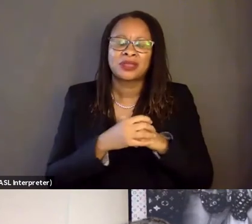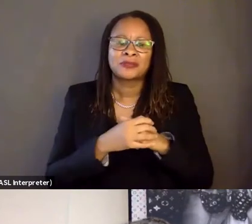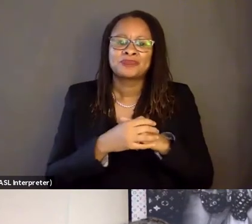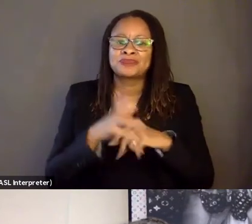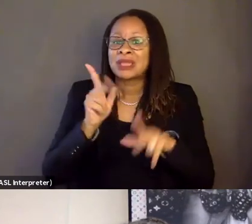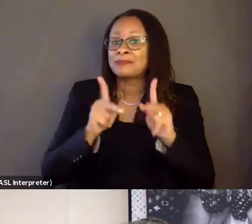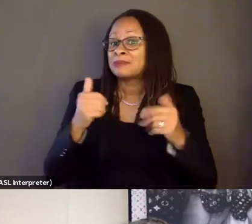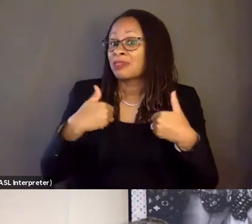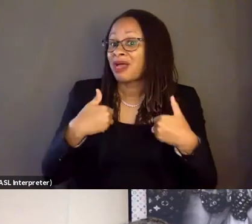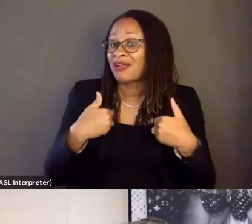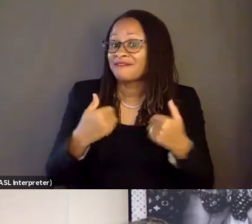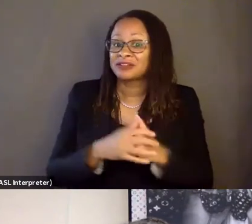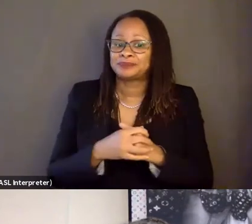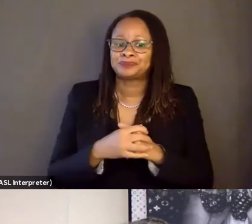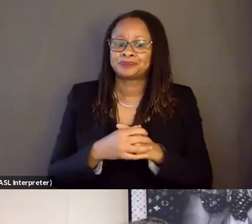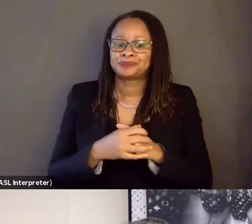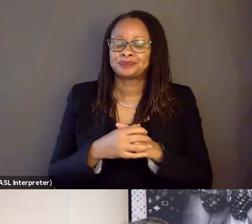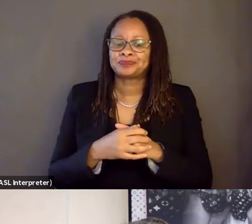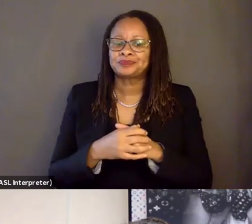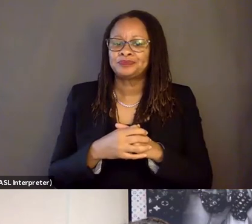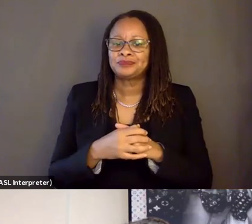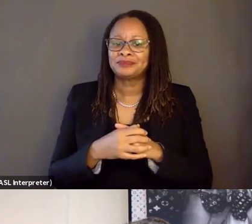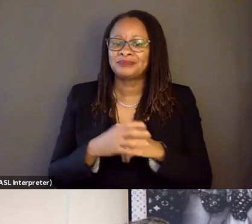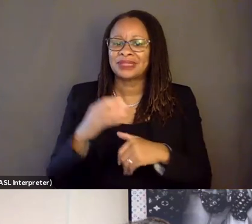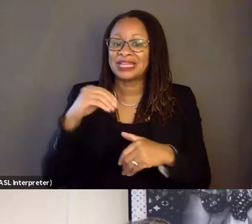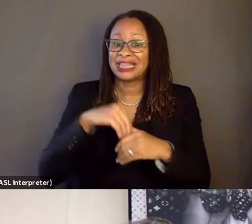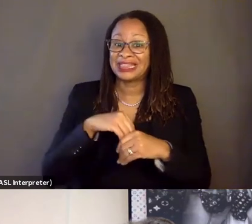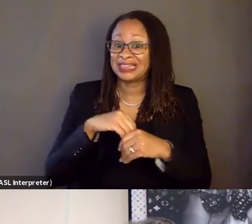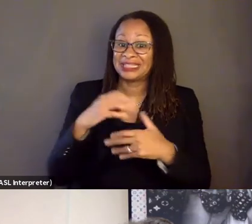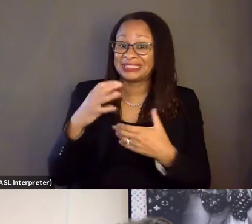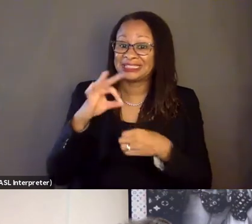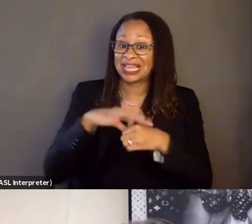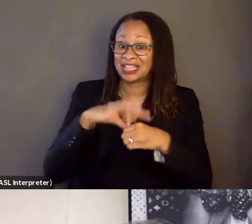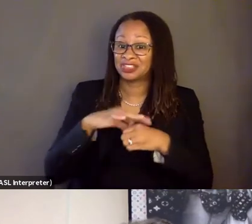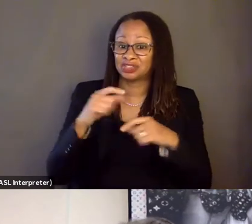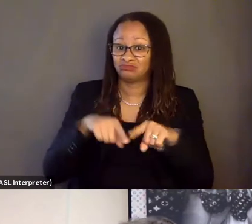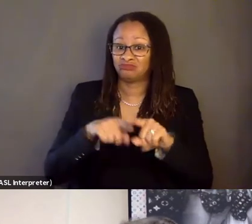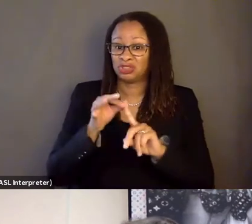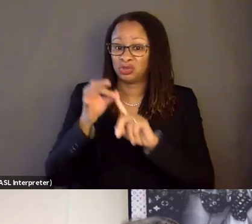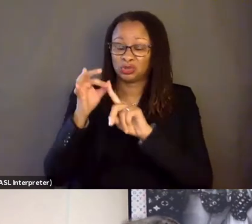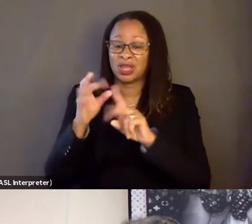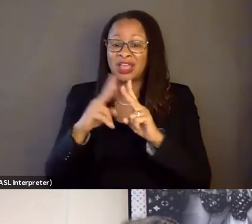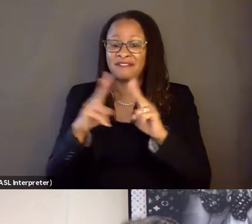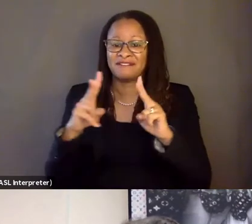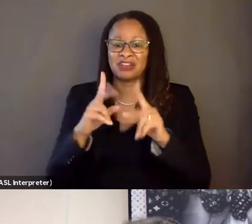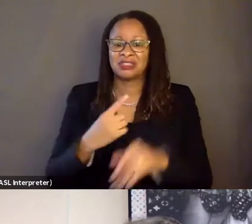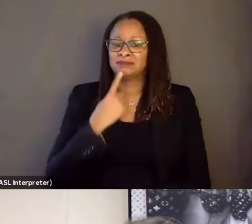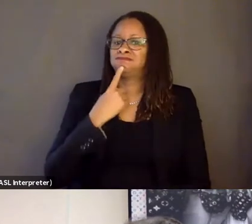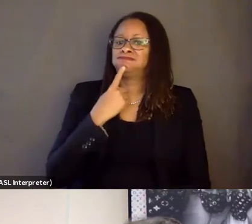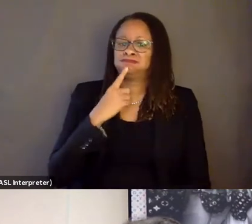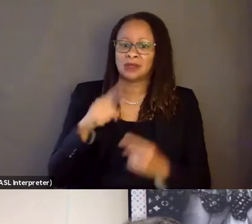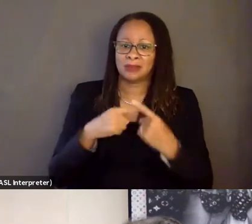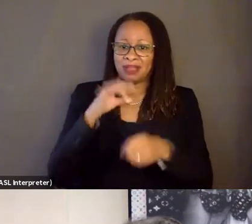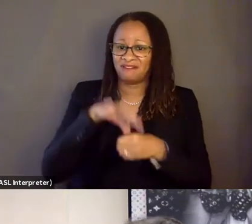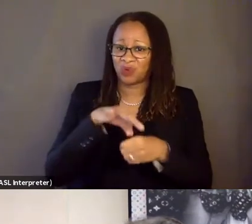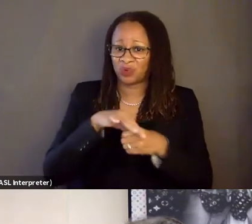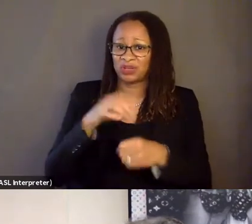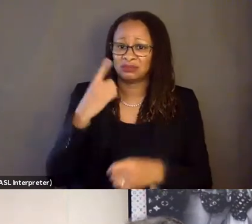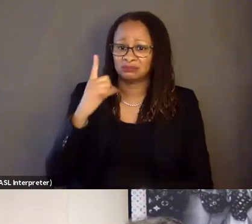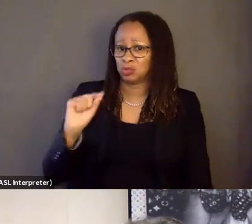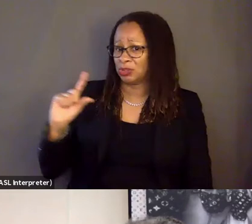People have been, in this election uniquely, in the 2020 election, have been really discouraged about voting in a